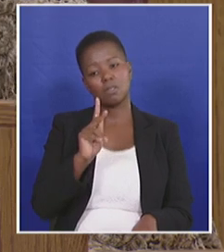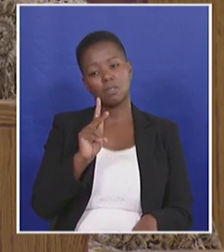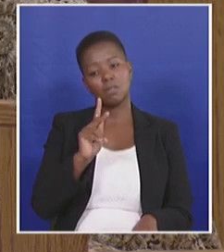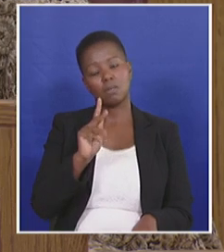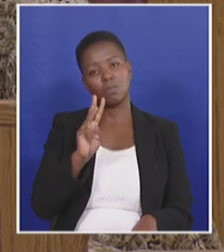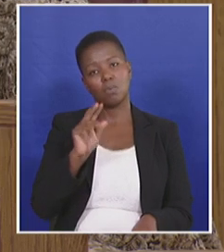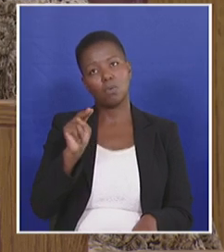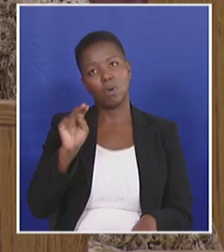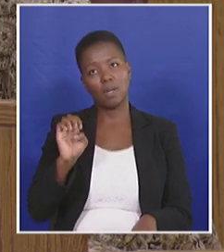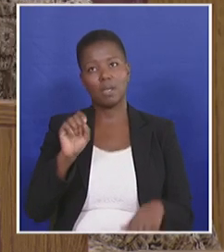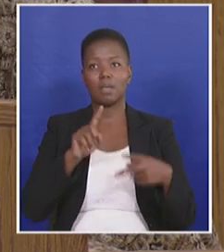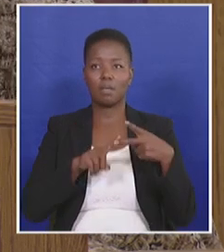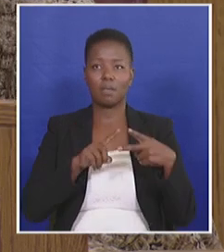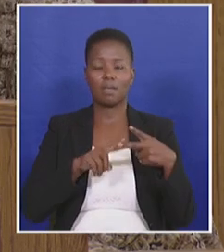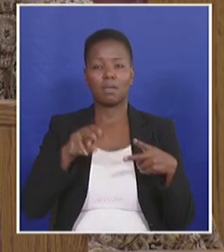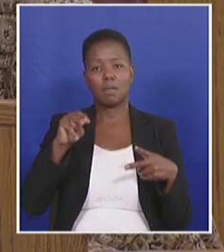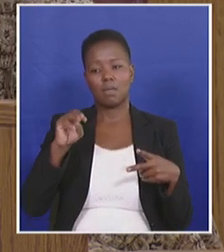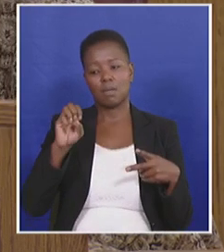Mkweli.